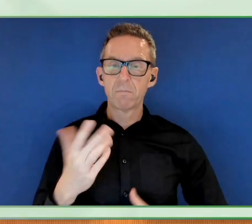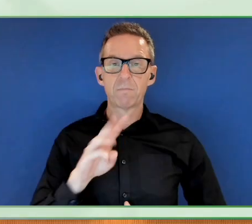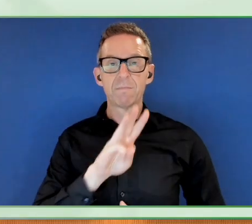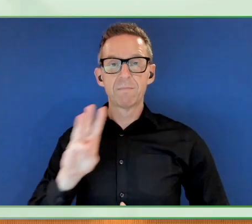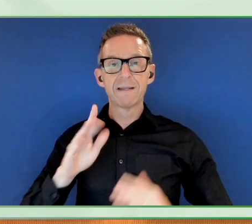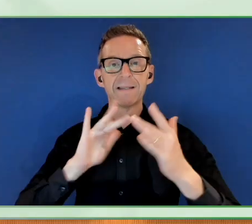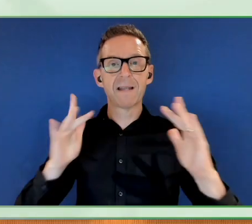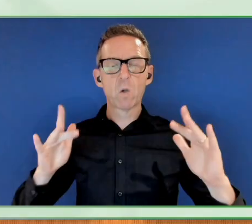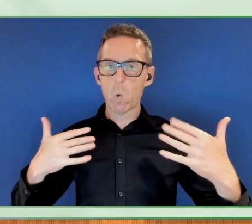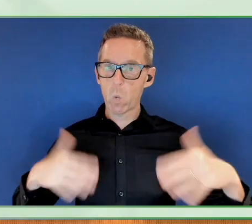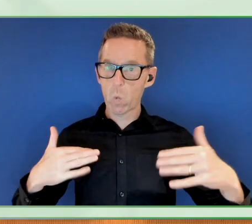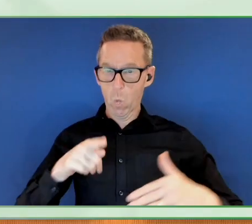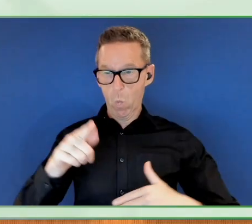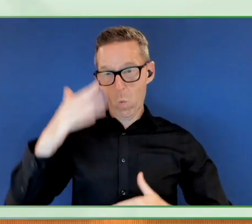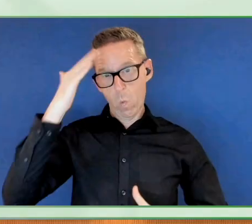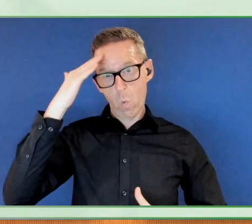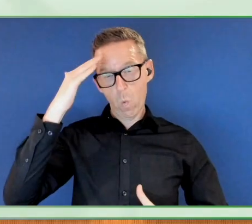transformation. I have two